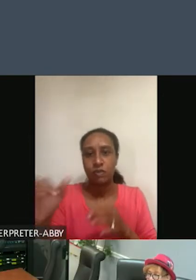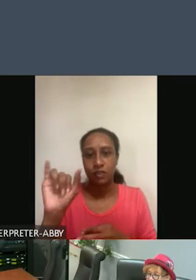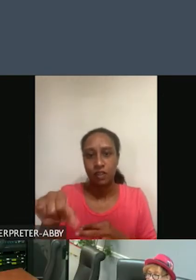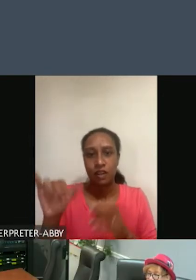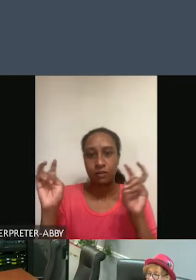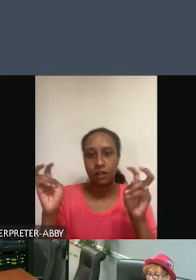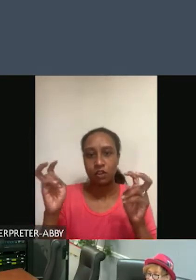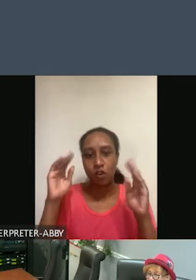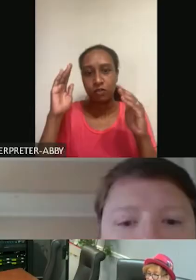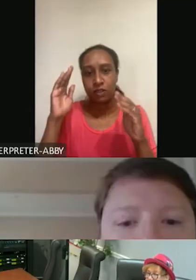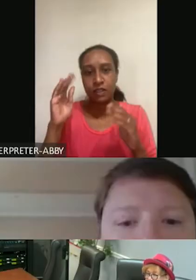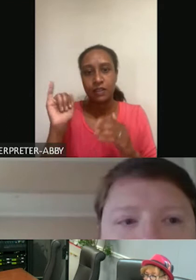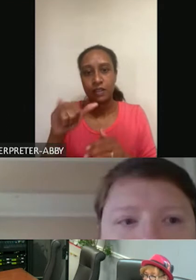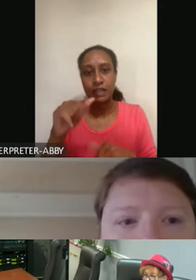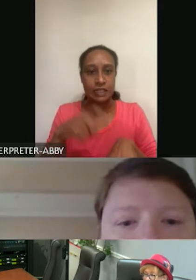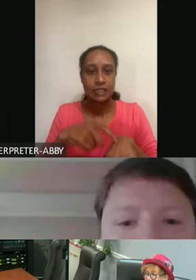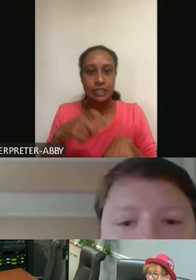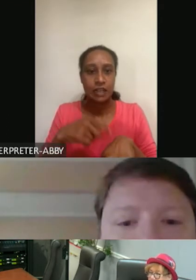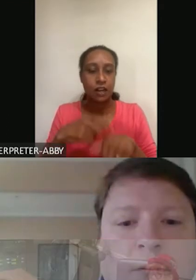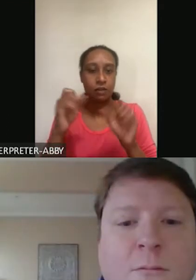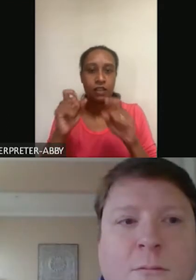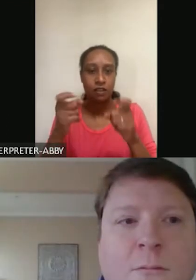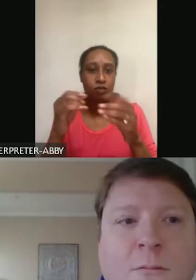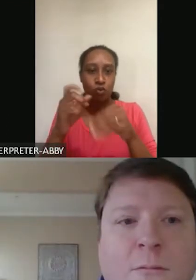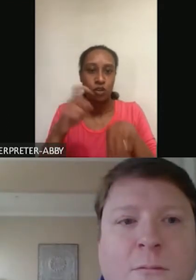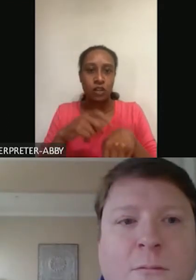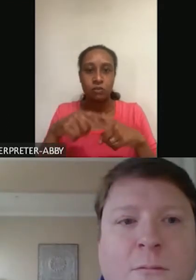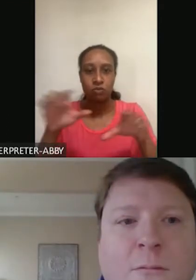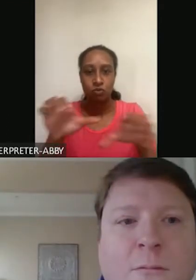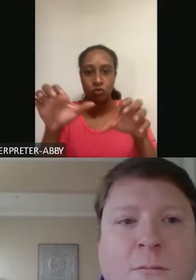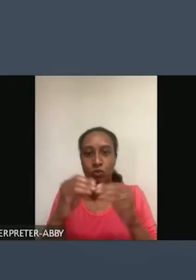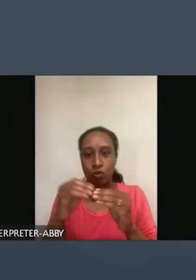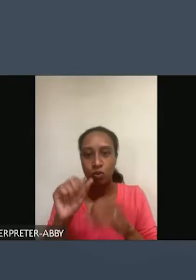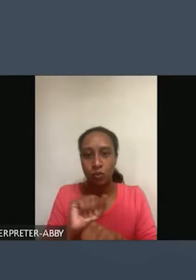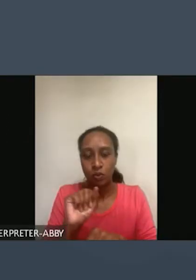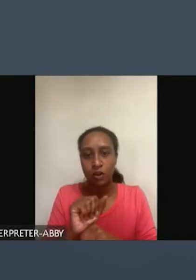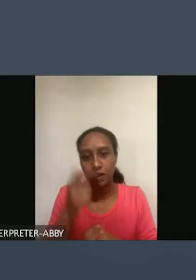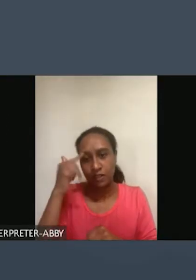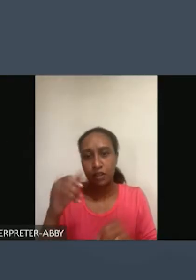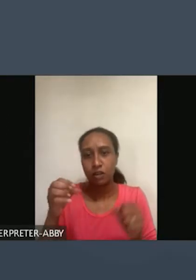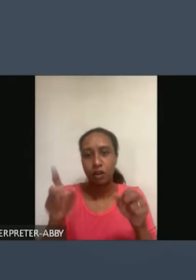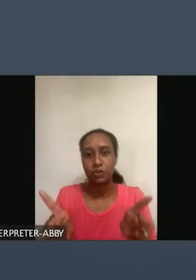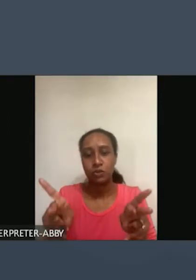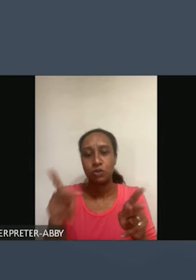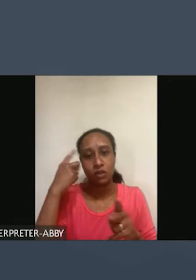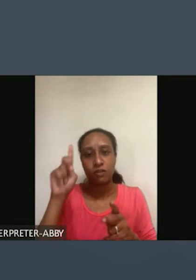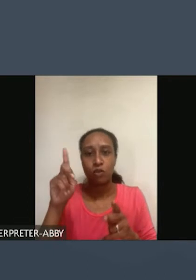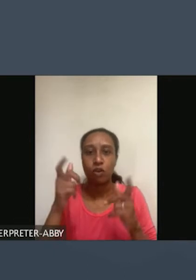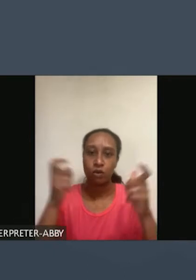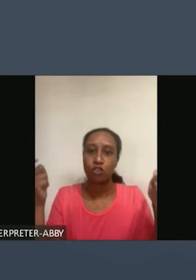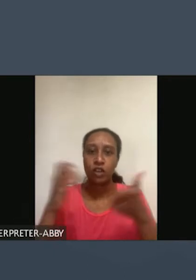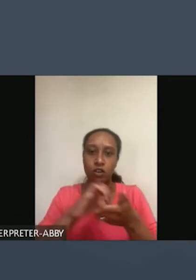the time proves to be very productive. This is opportunity knocking for greater collaboration